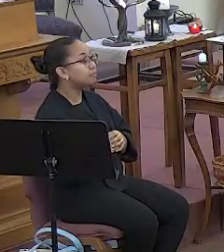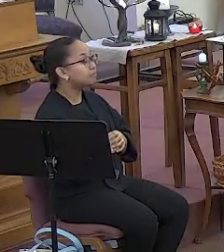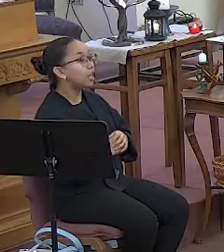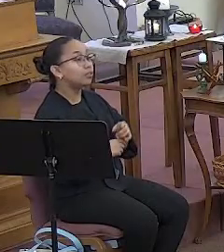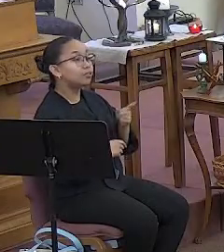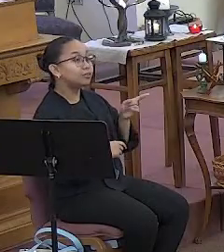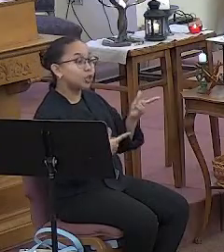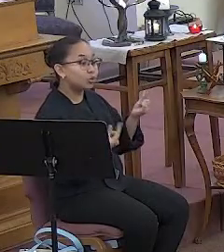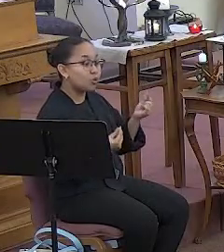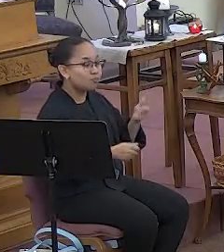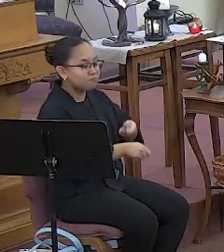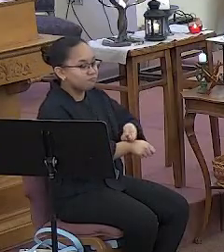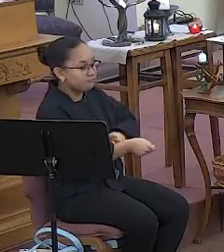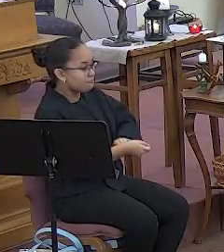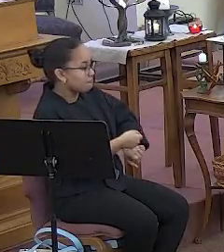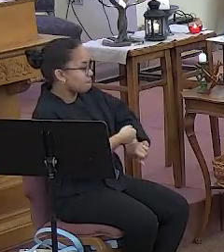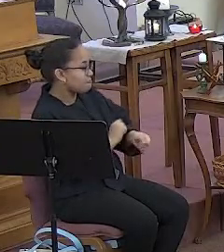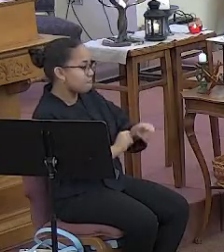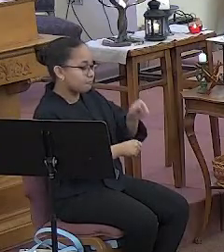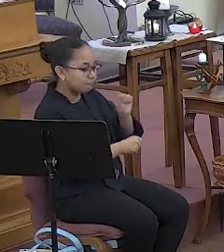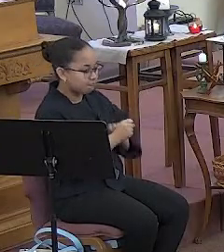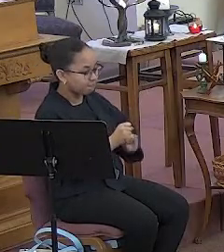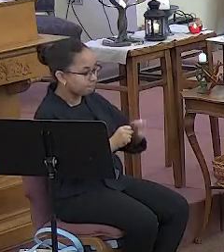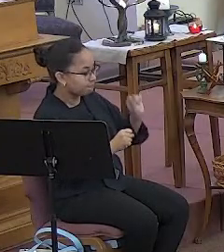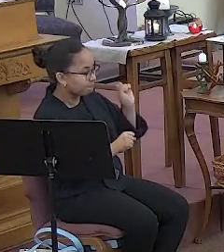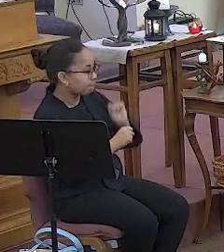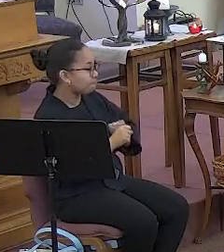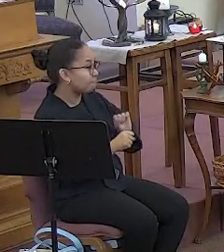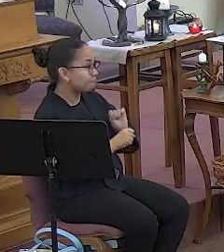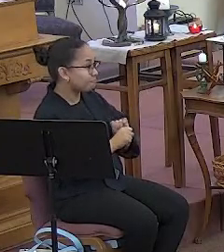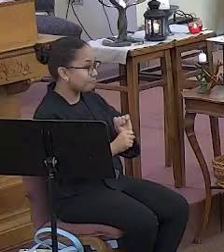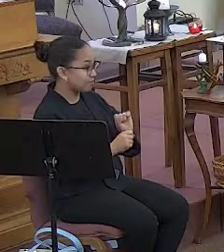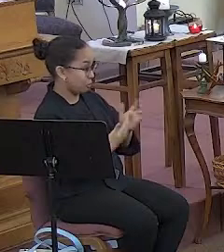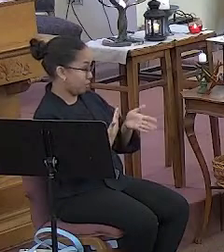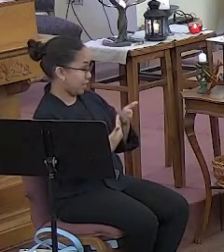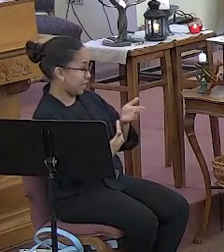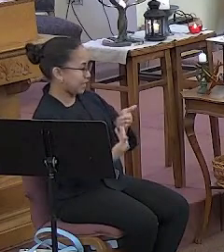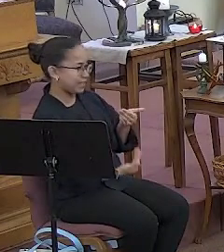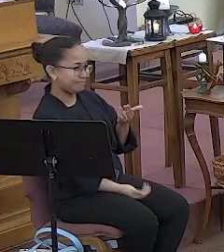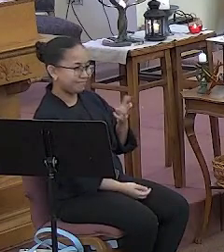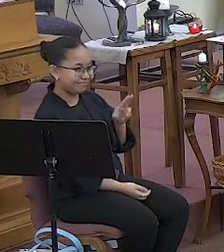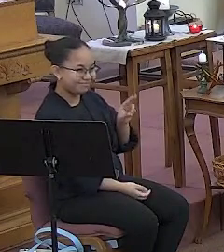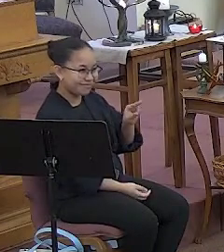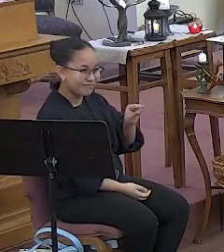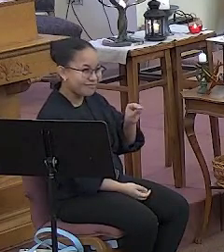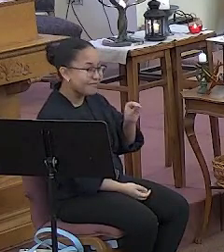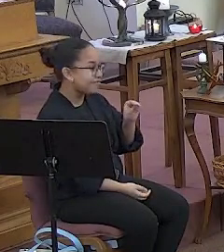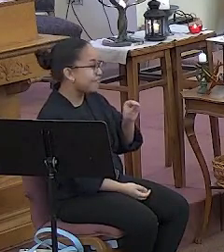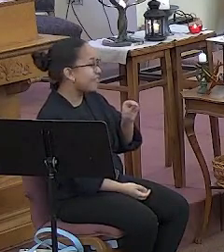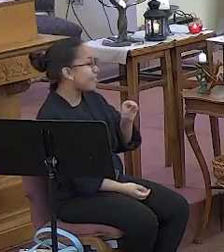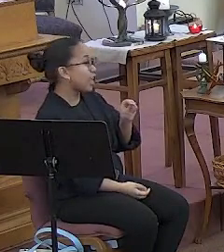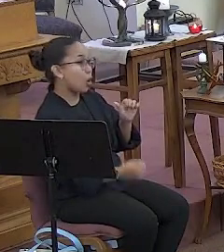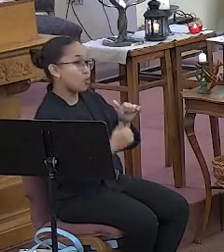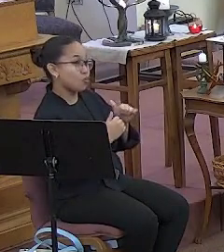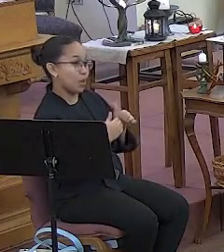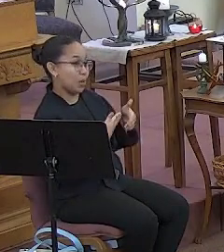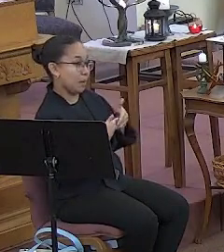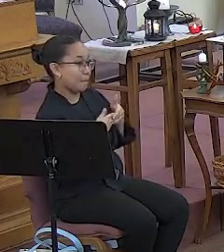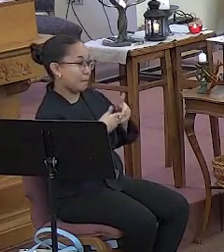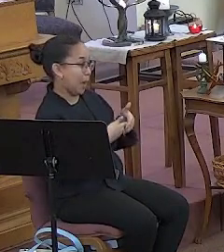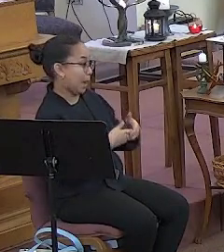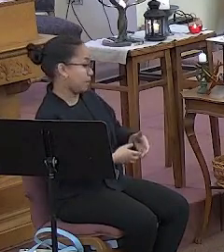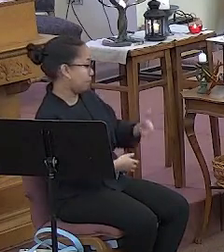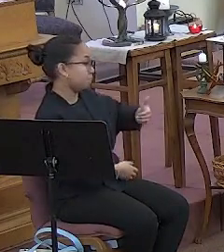up her sleeves and went to it. Wasn't easy either, with all that little baby sitting on her